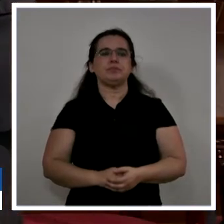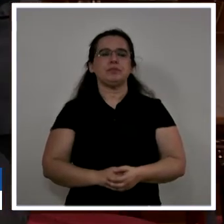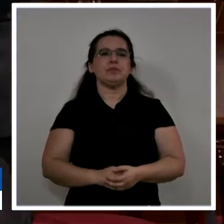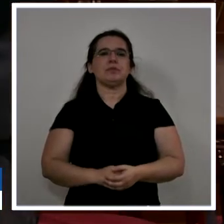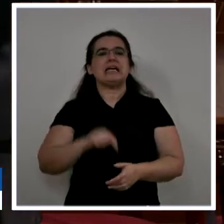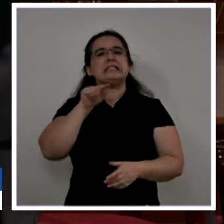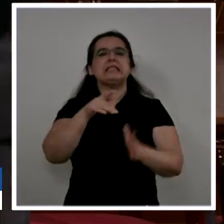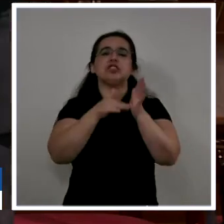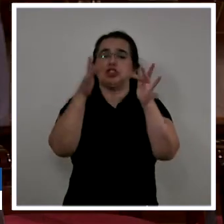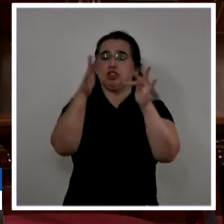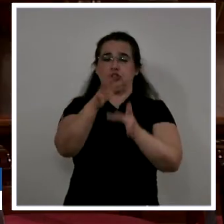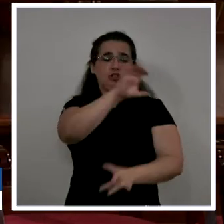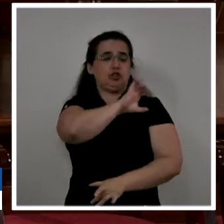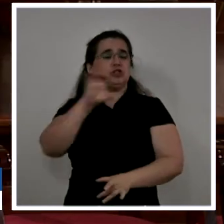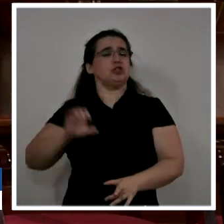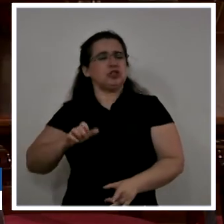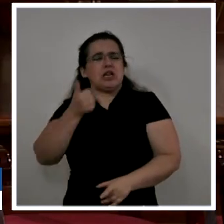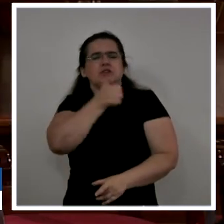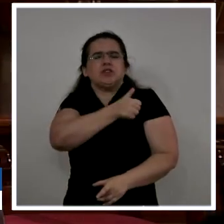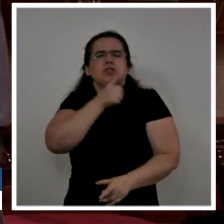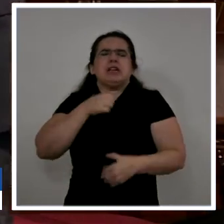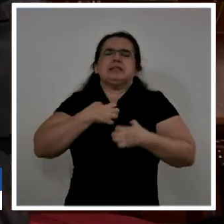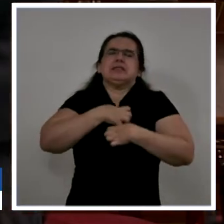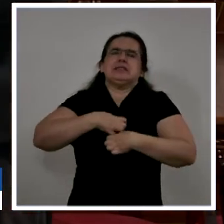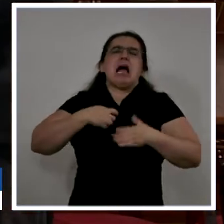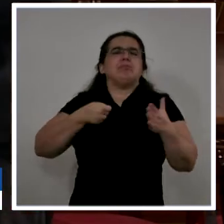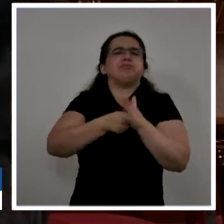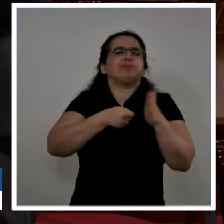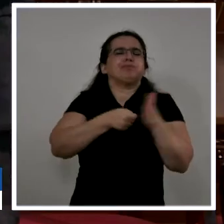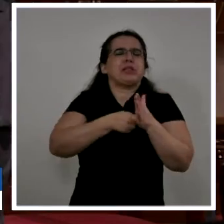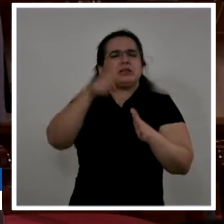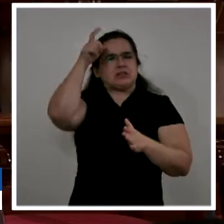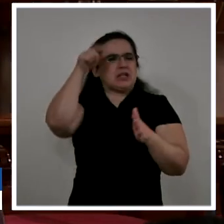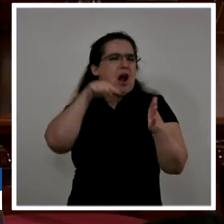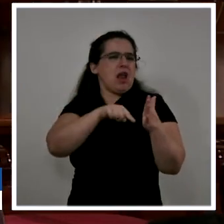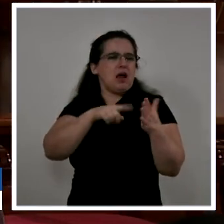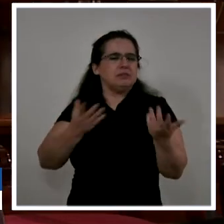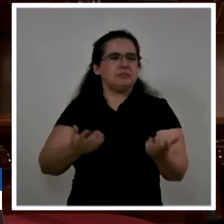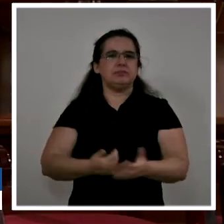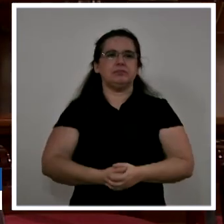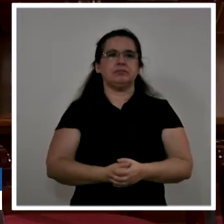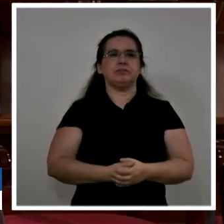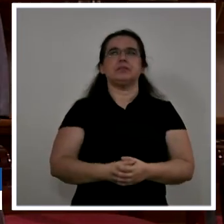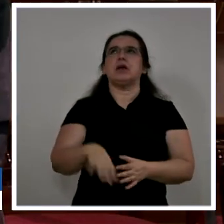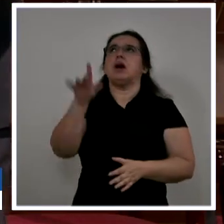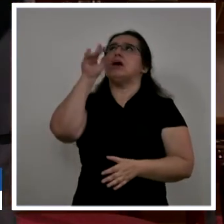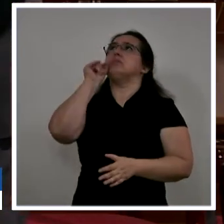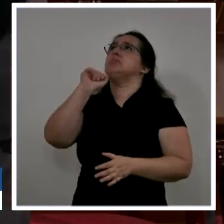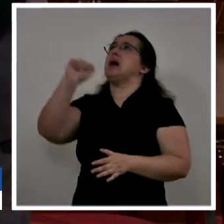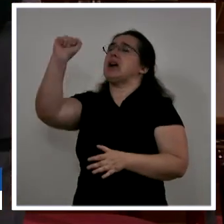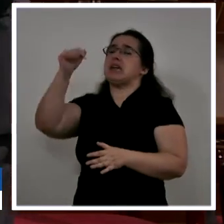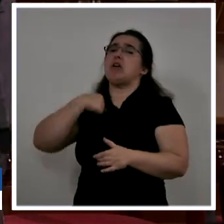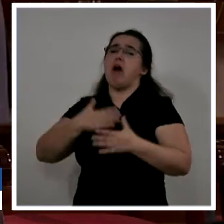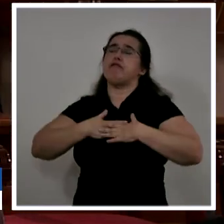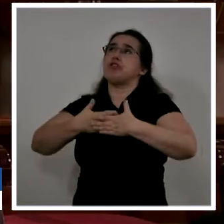temptation. Isto era Jesus Cristo sofrendo a agonia da tentação. Father, I want to do your will. Pai, eu quero fazer a tua